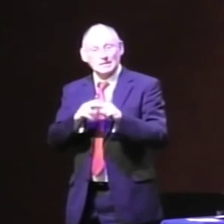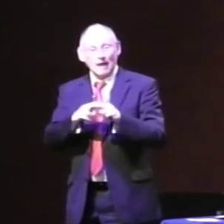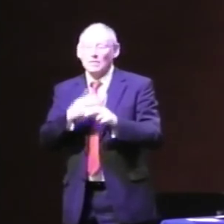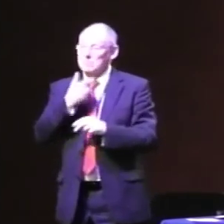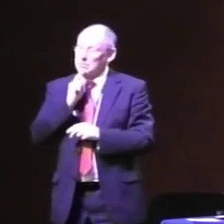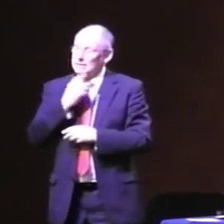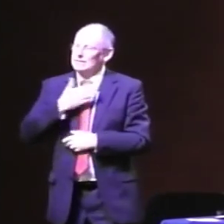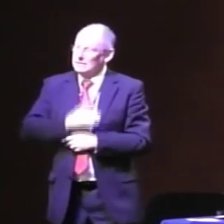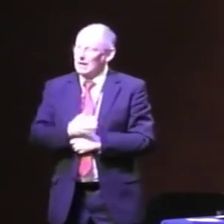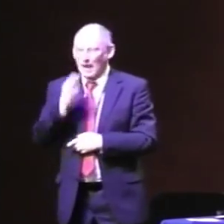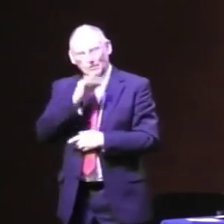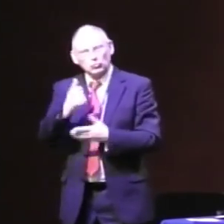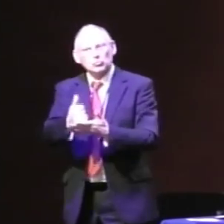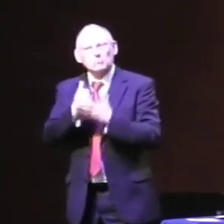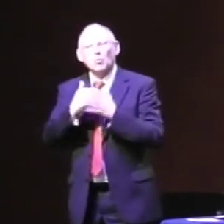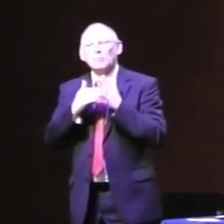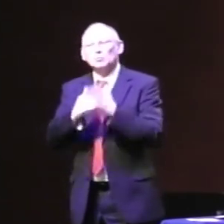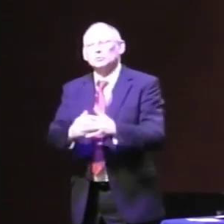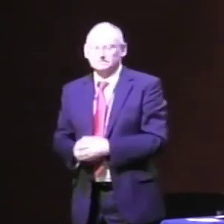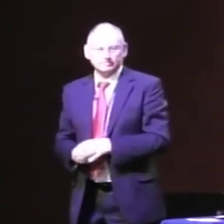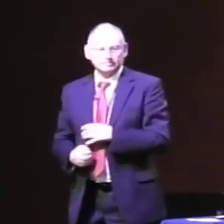deserve. We ask you to support this motion.